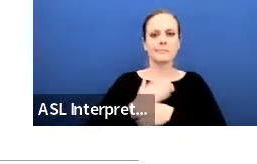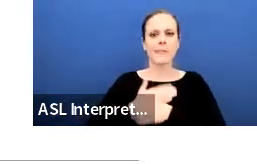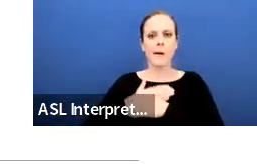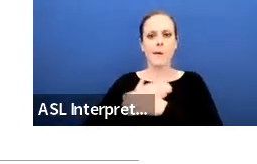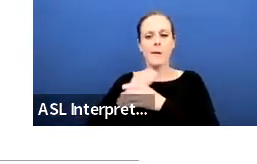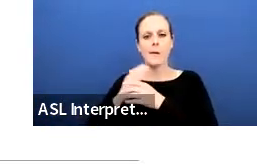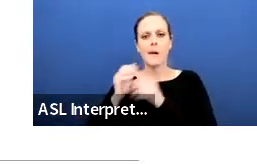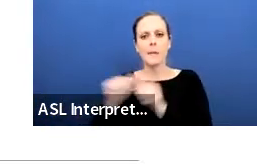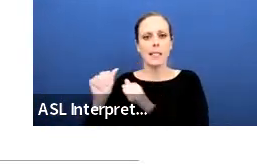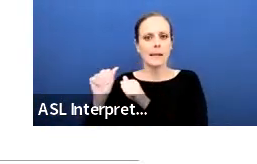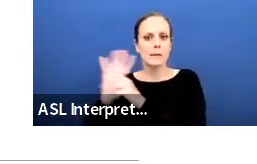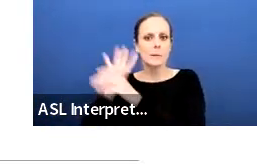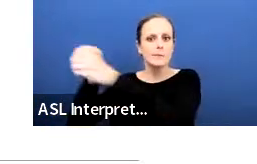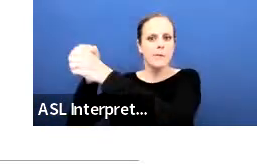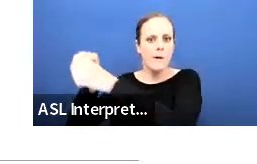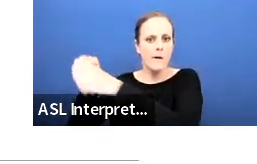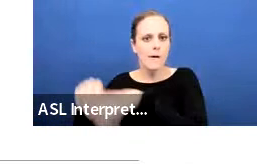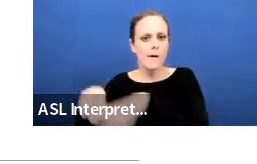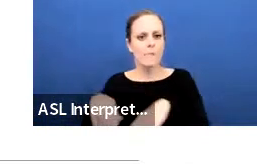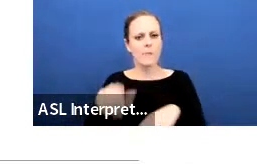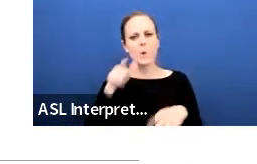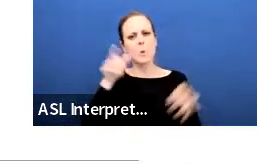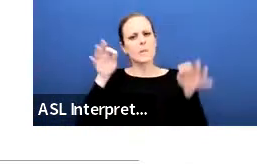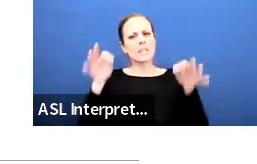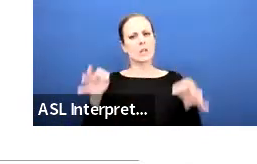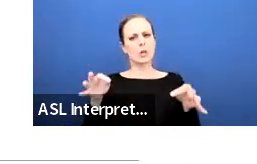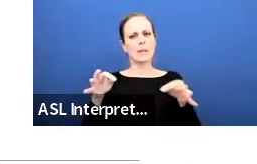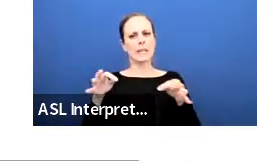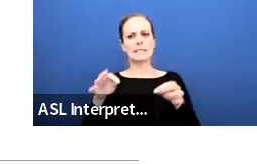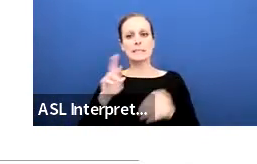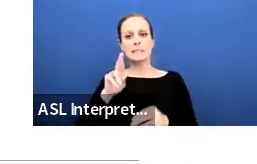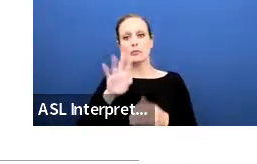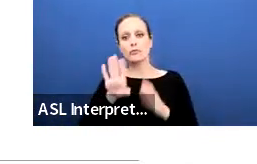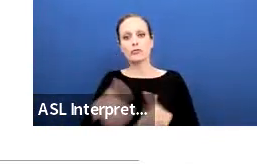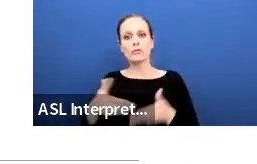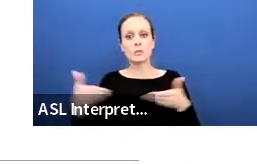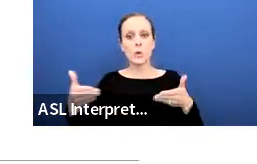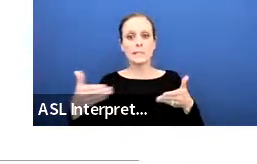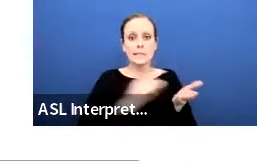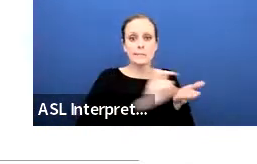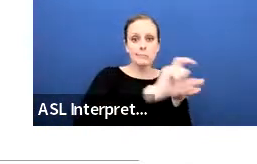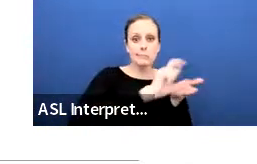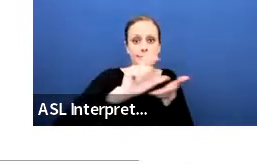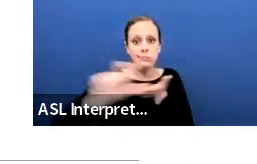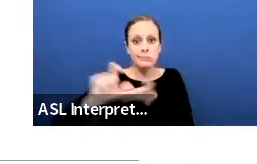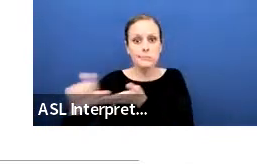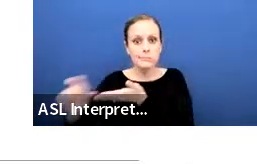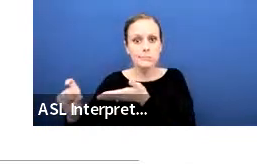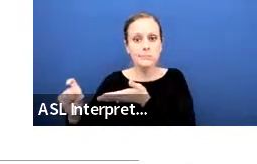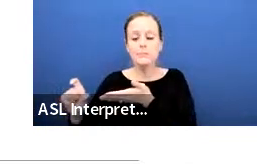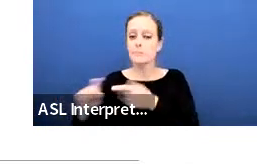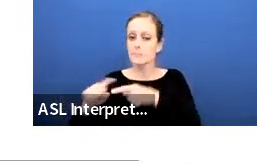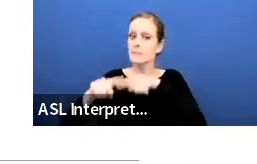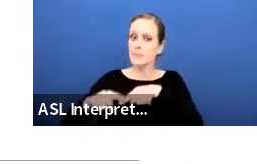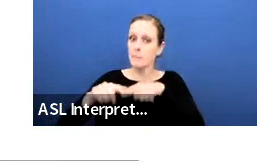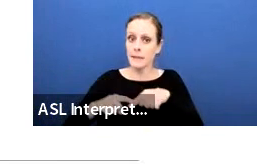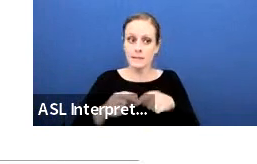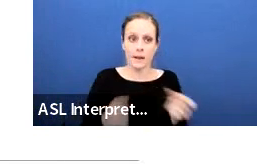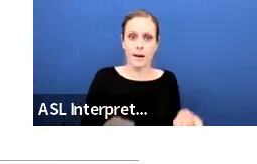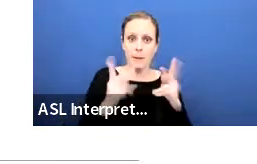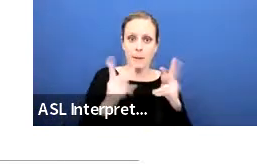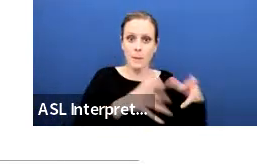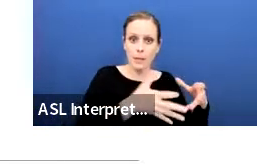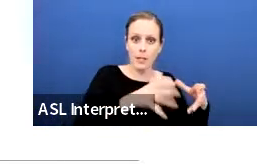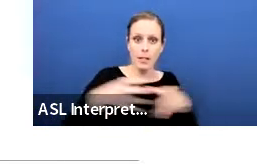who determines the resources. In our county alone, we have a huge amount of money because in